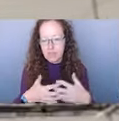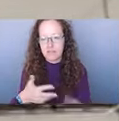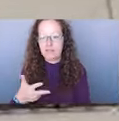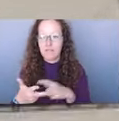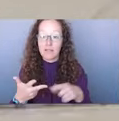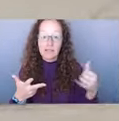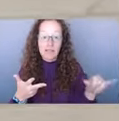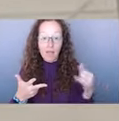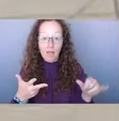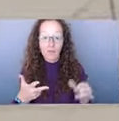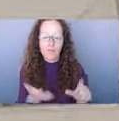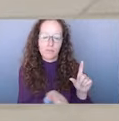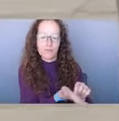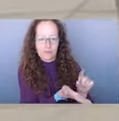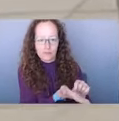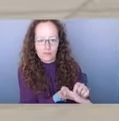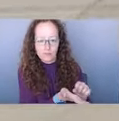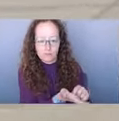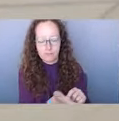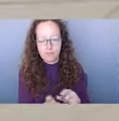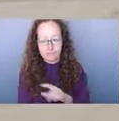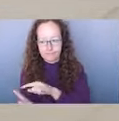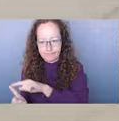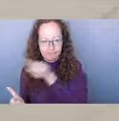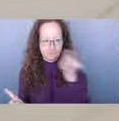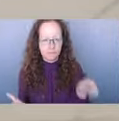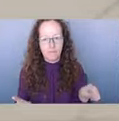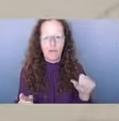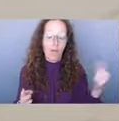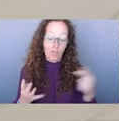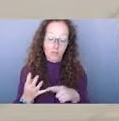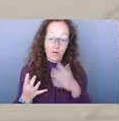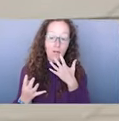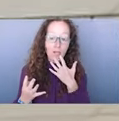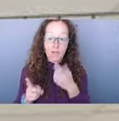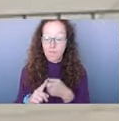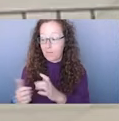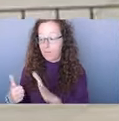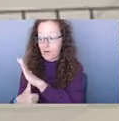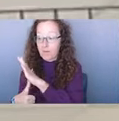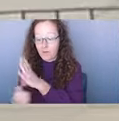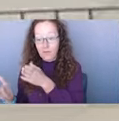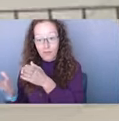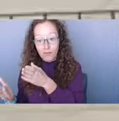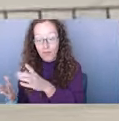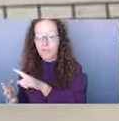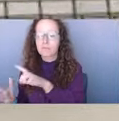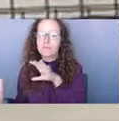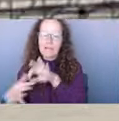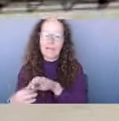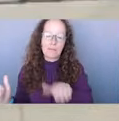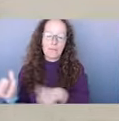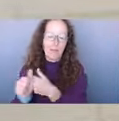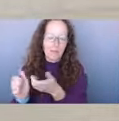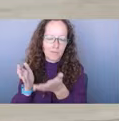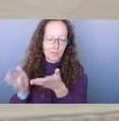of our printers. There is another color wire that goes from our primary server to our backup server, and that's a red colored